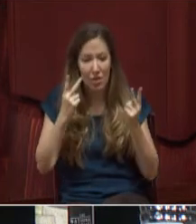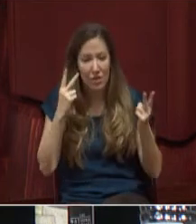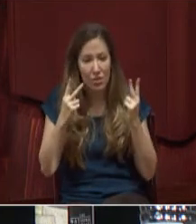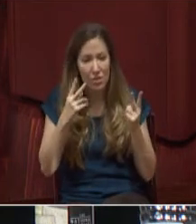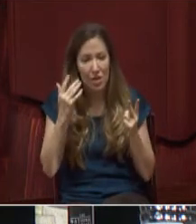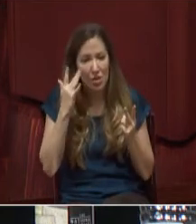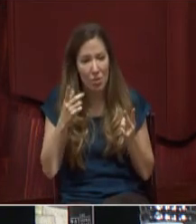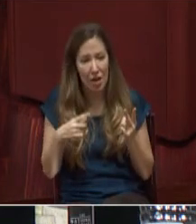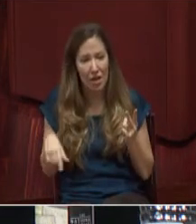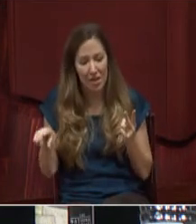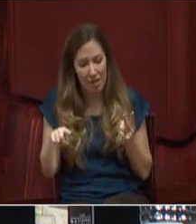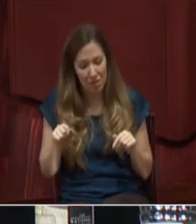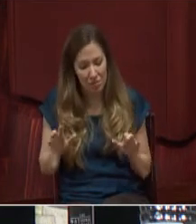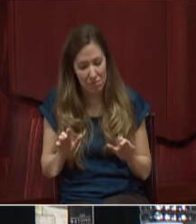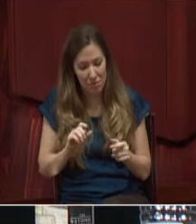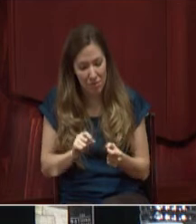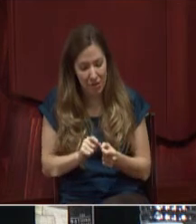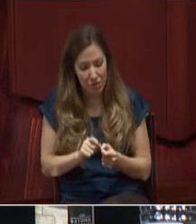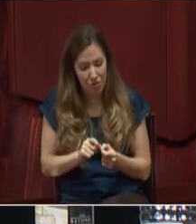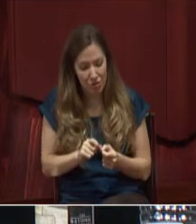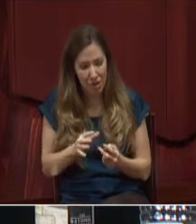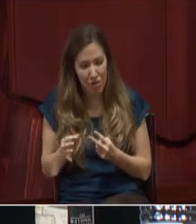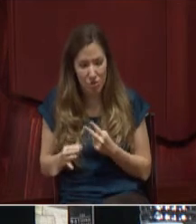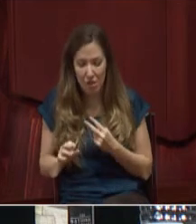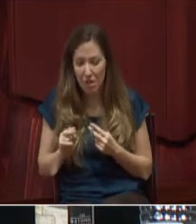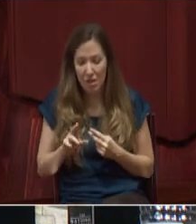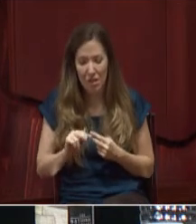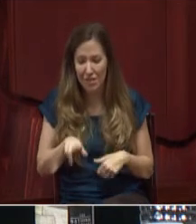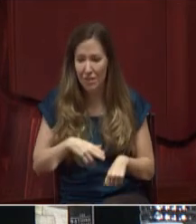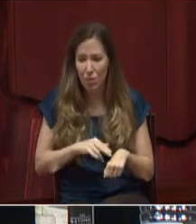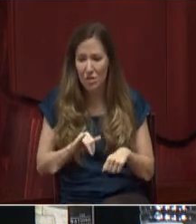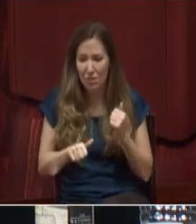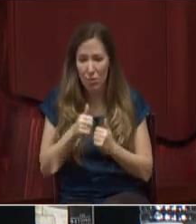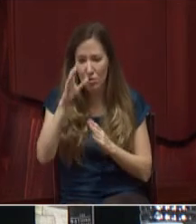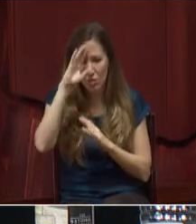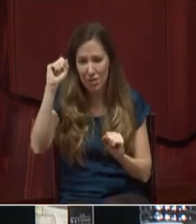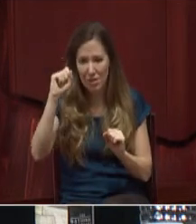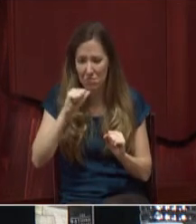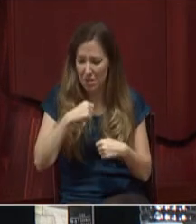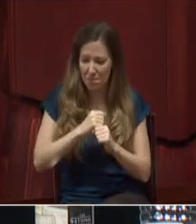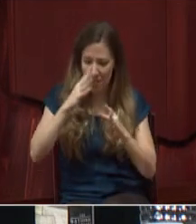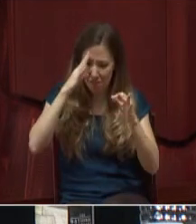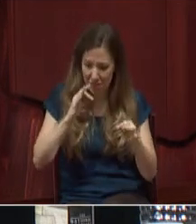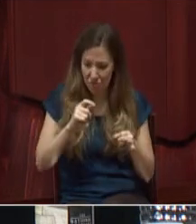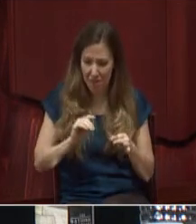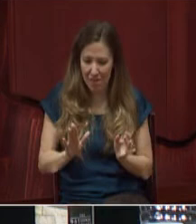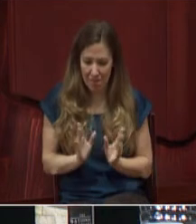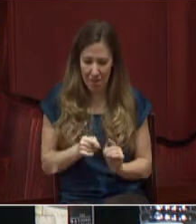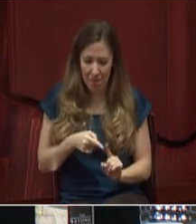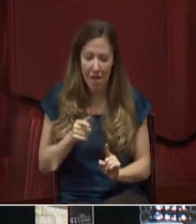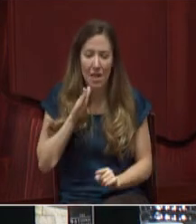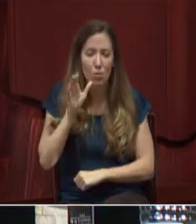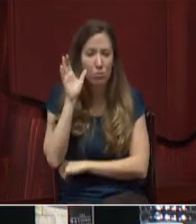they backed a particular option. Nixon, of course, like most presidents, wouldn't make a decision at the meeting. He would